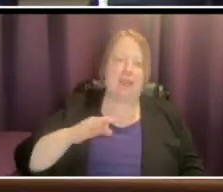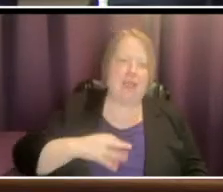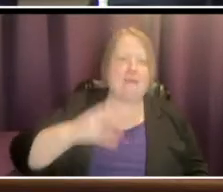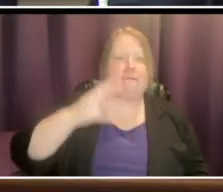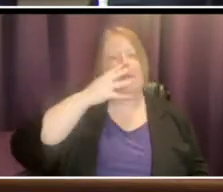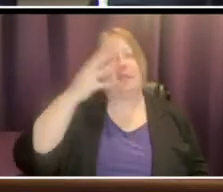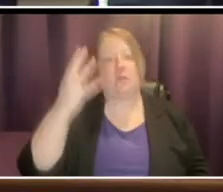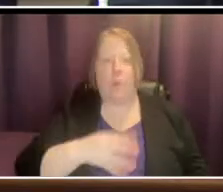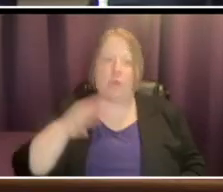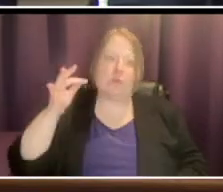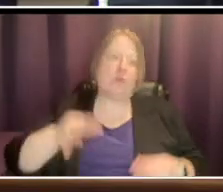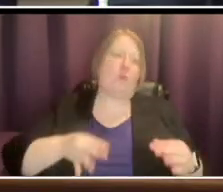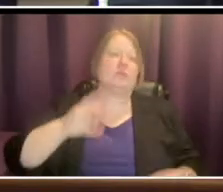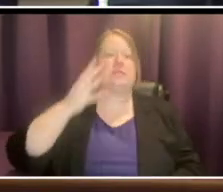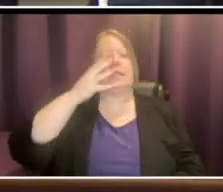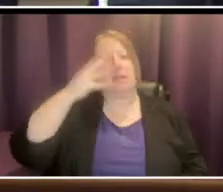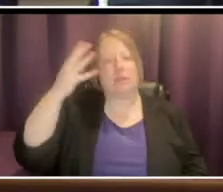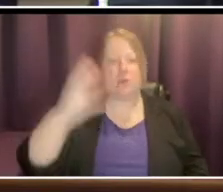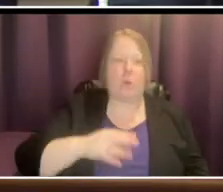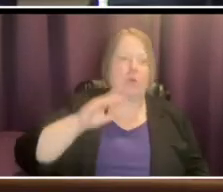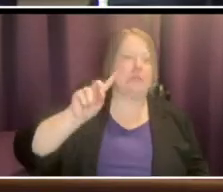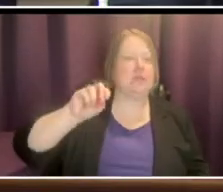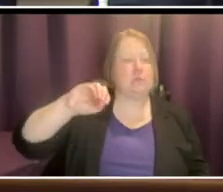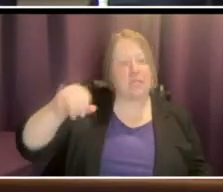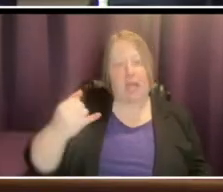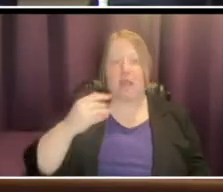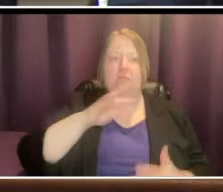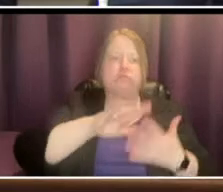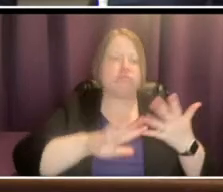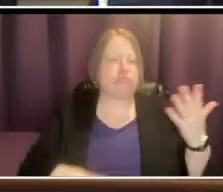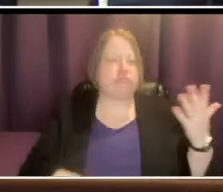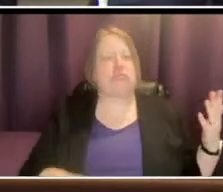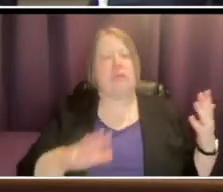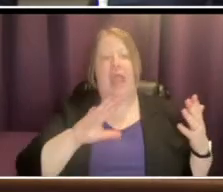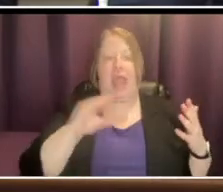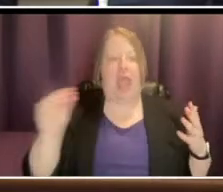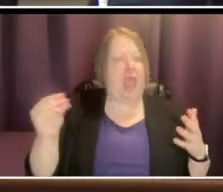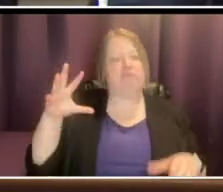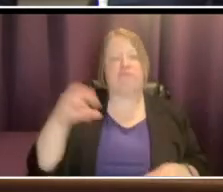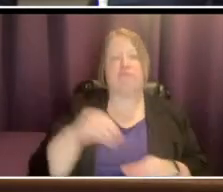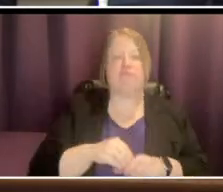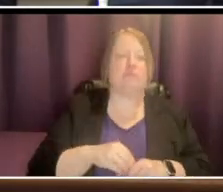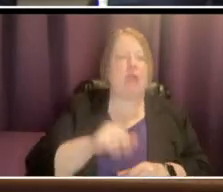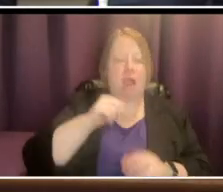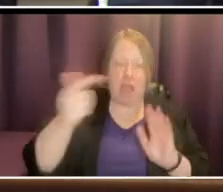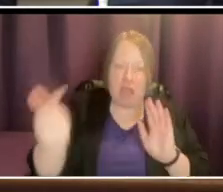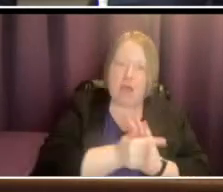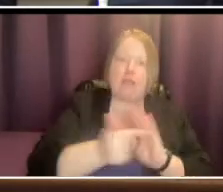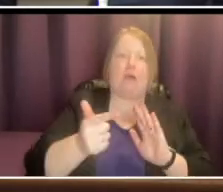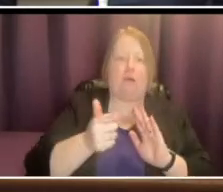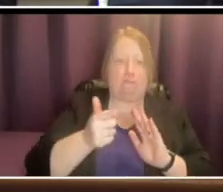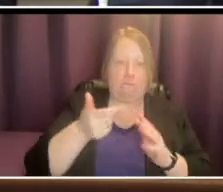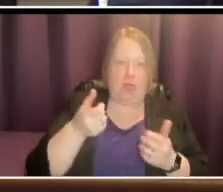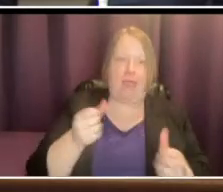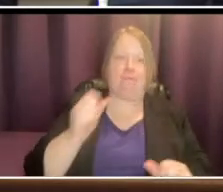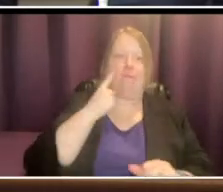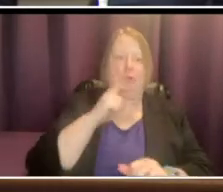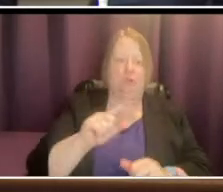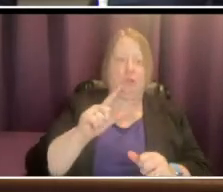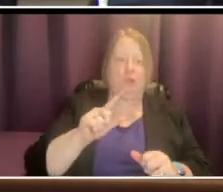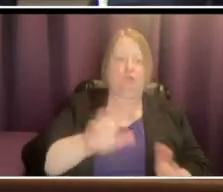advisors, and to pursue a completely unlawful effort to overturn the election. His intent was